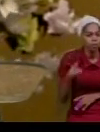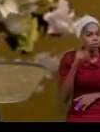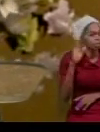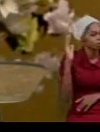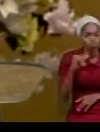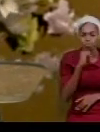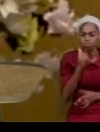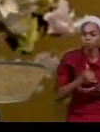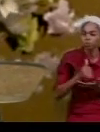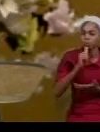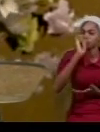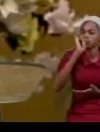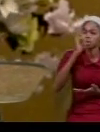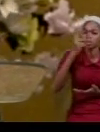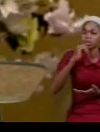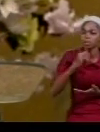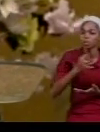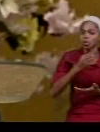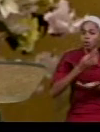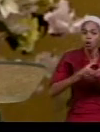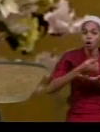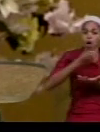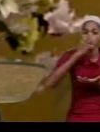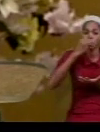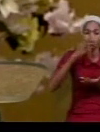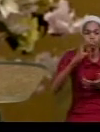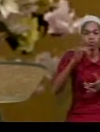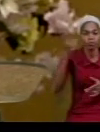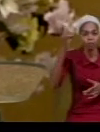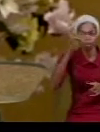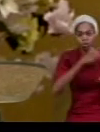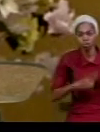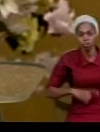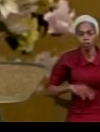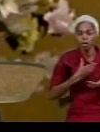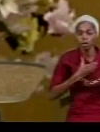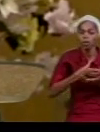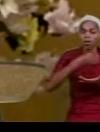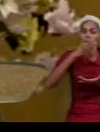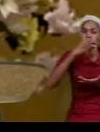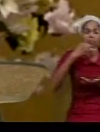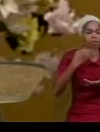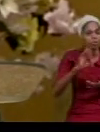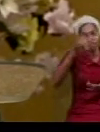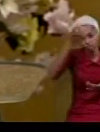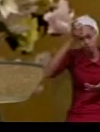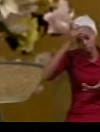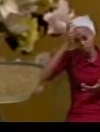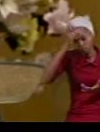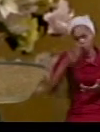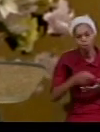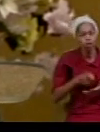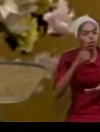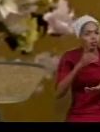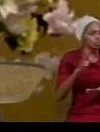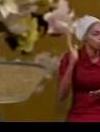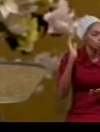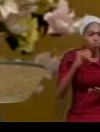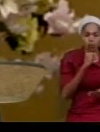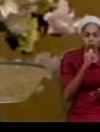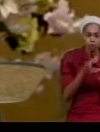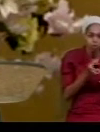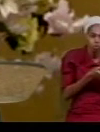of the Lord and the cup of the devils. Ye cannot be partakers of the Lord's table